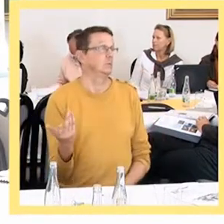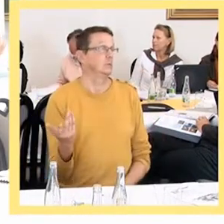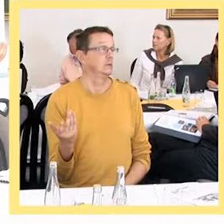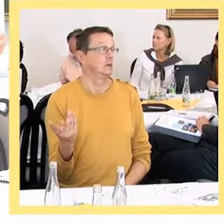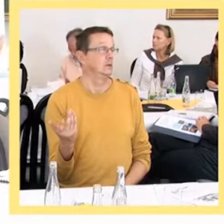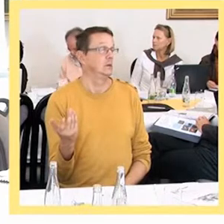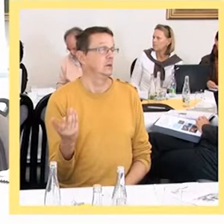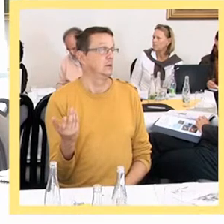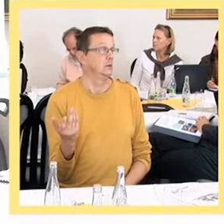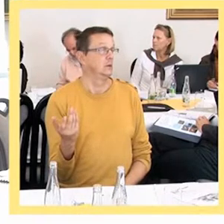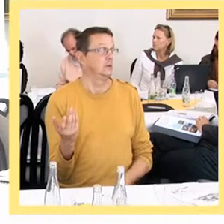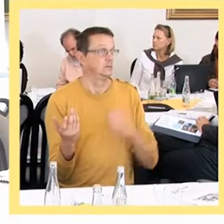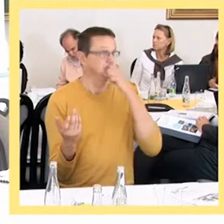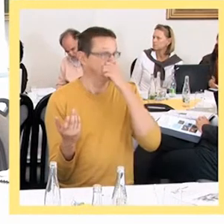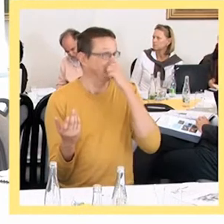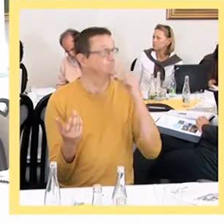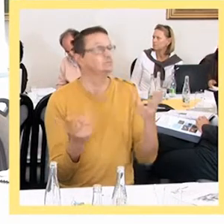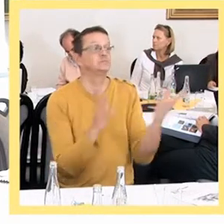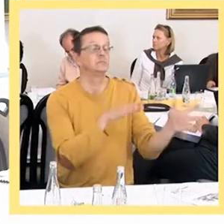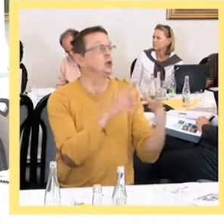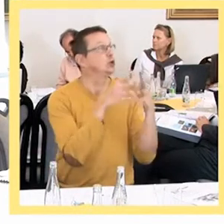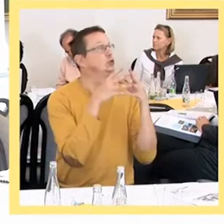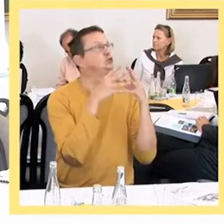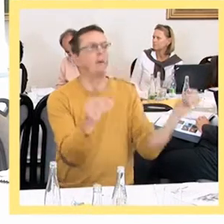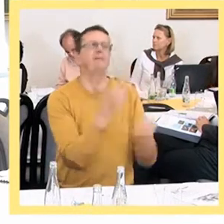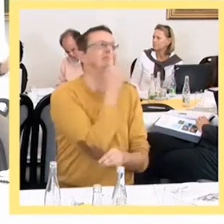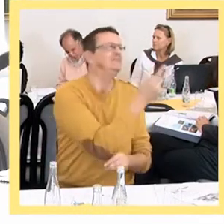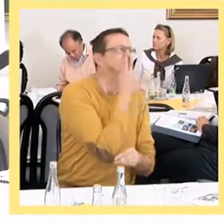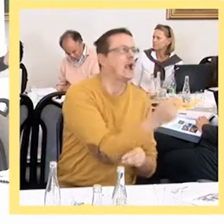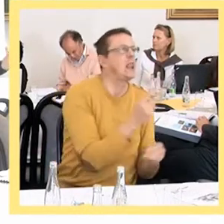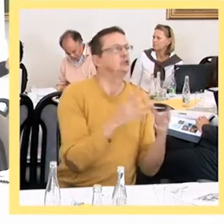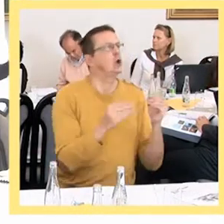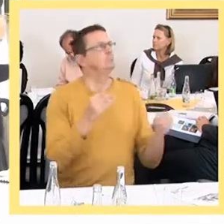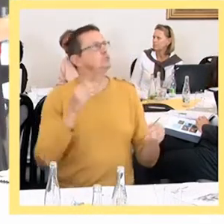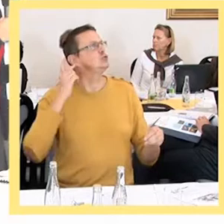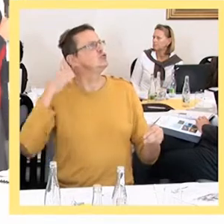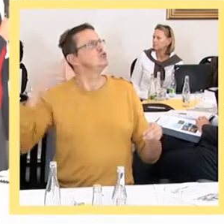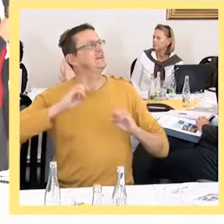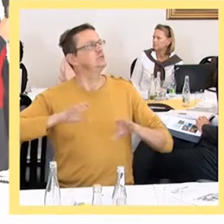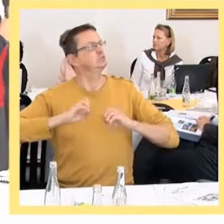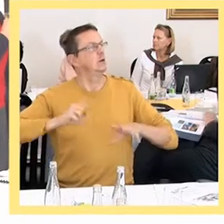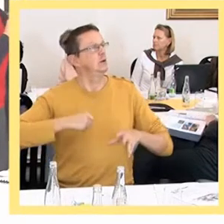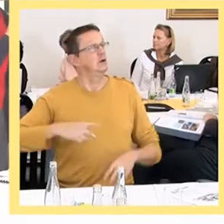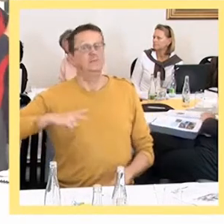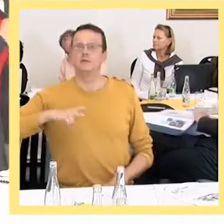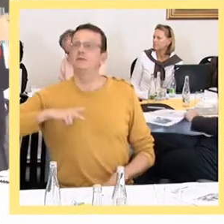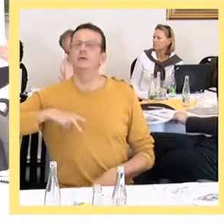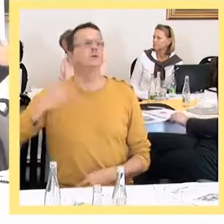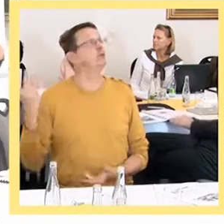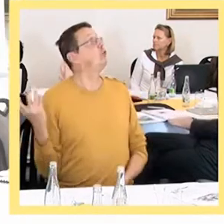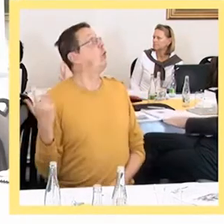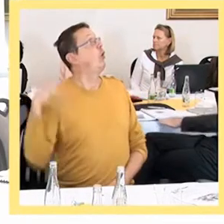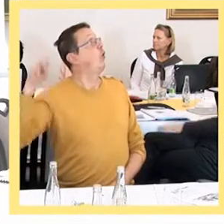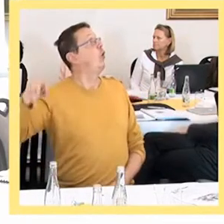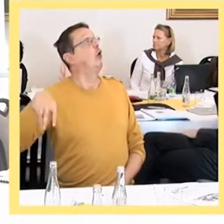there were no audible instructions for people. So the casualty volunteers simply walked through, or